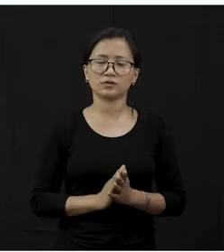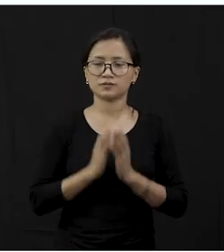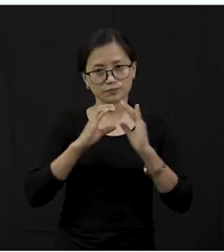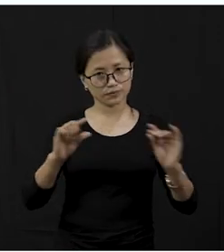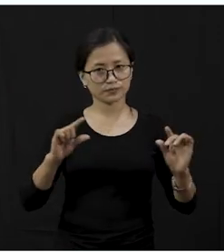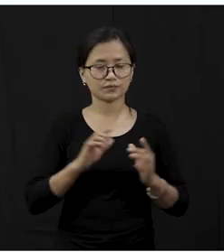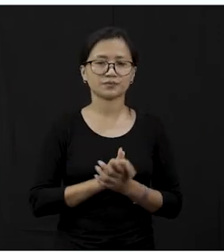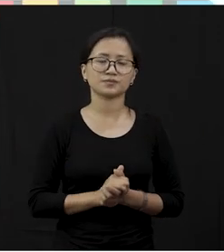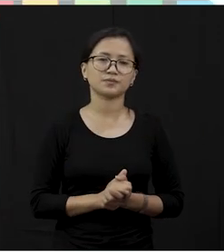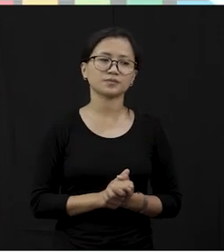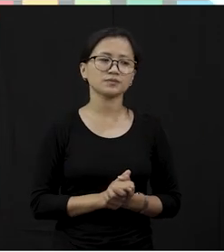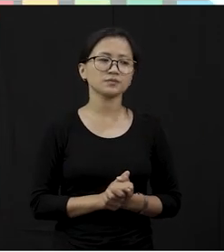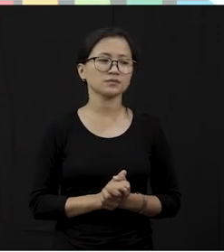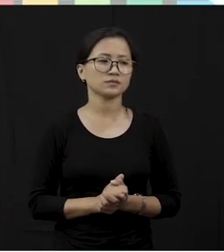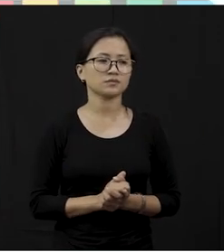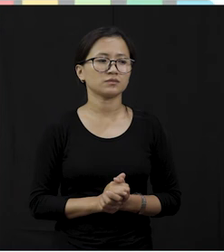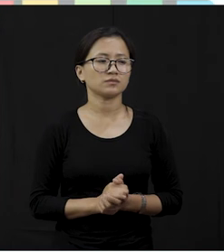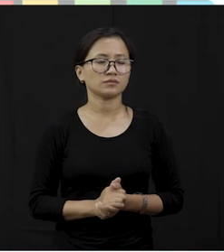7,151 is greater.